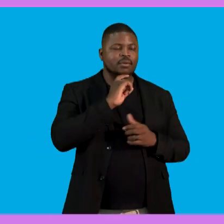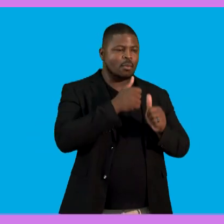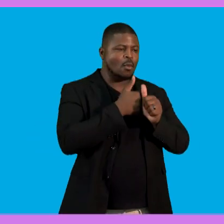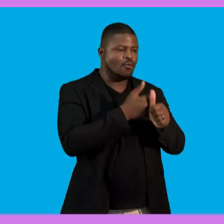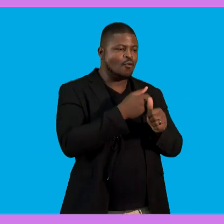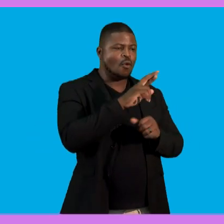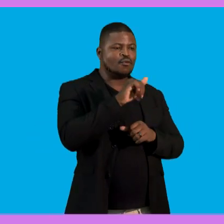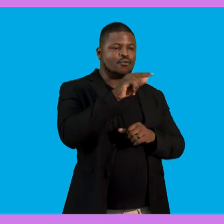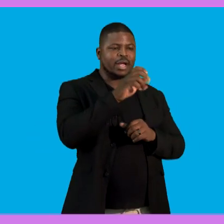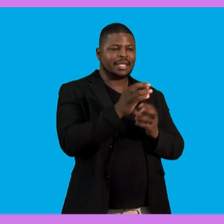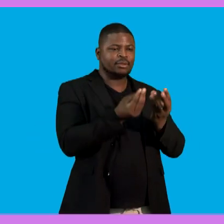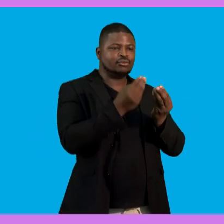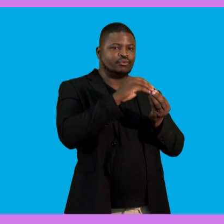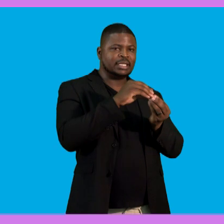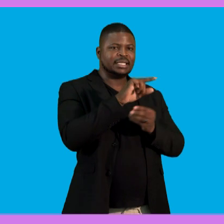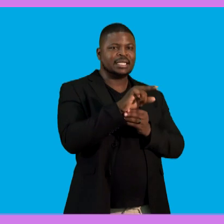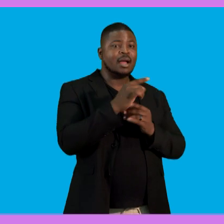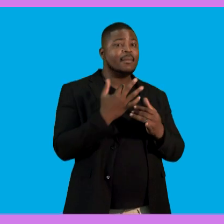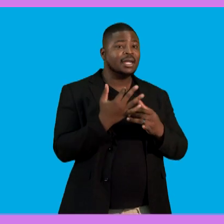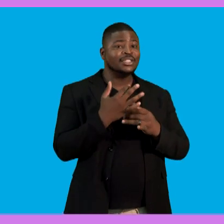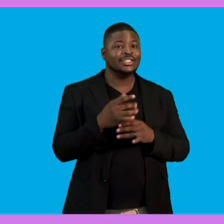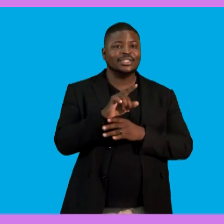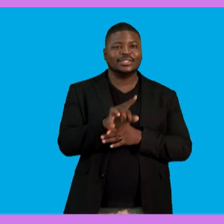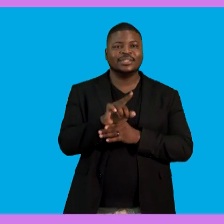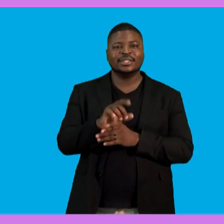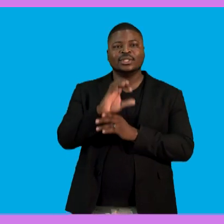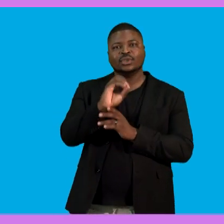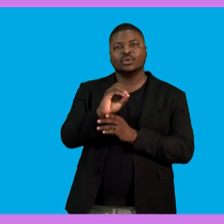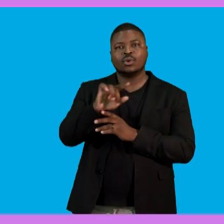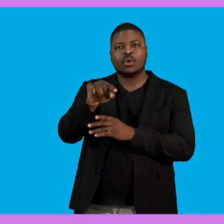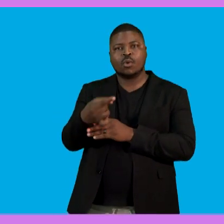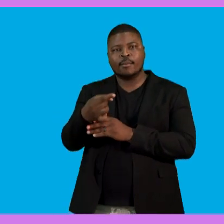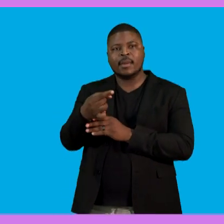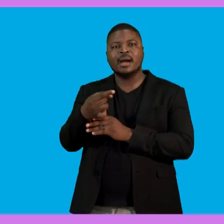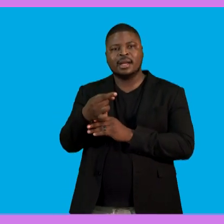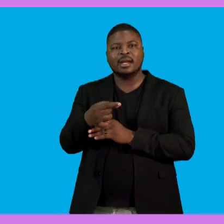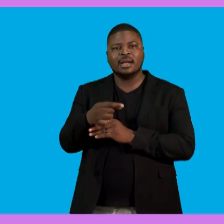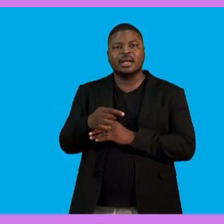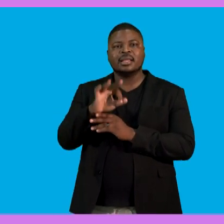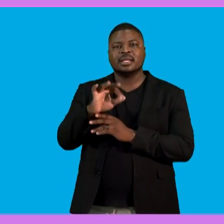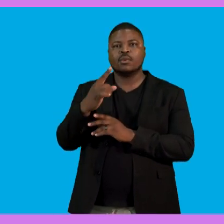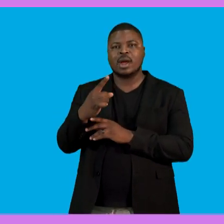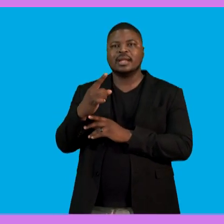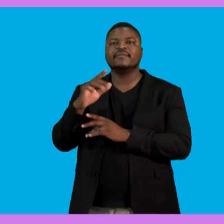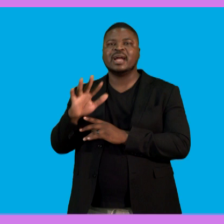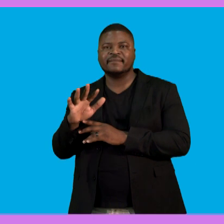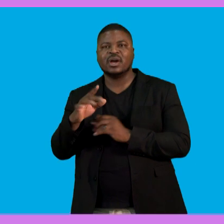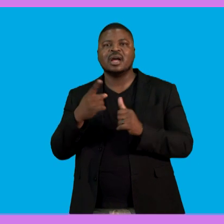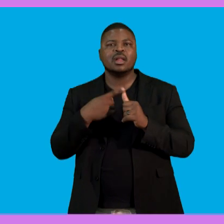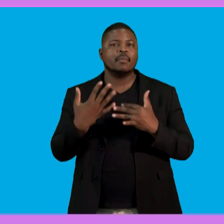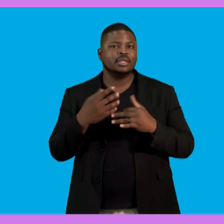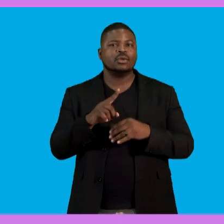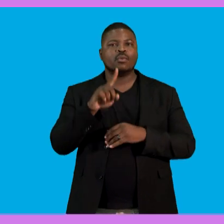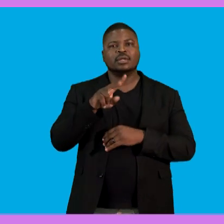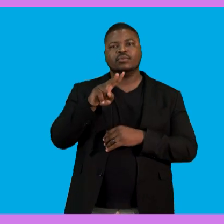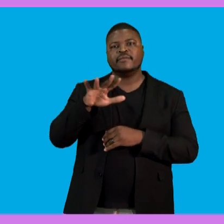using the given rate. What is that rate? It is this 0.315 kilo per kiloliter, and also the 125, which is